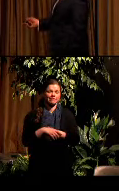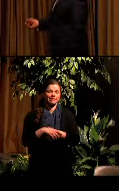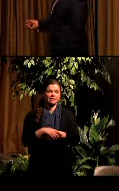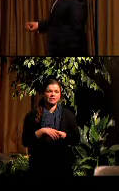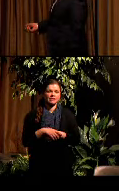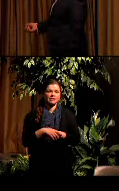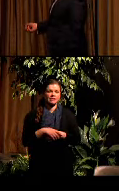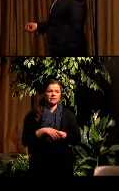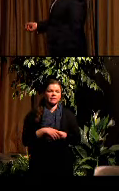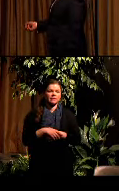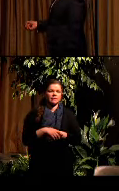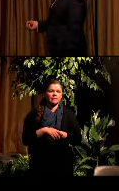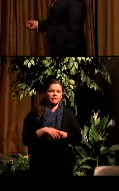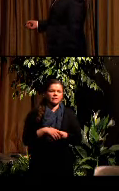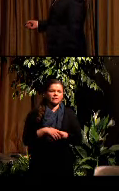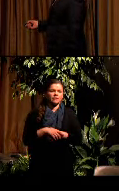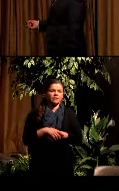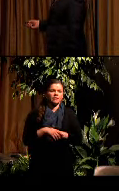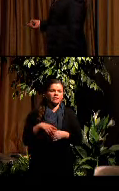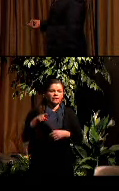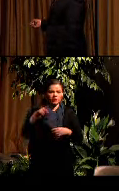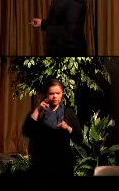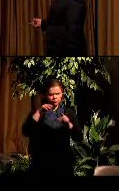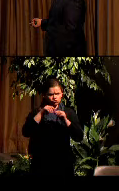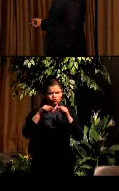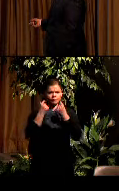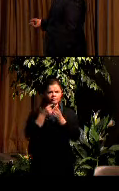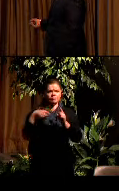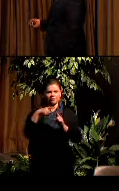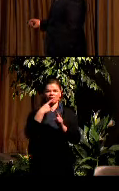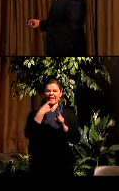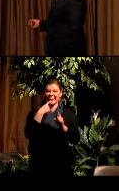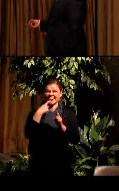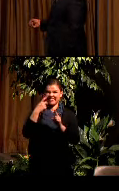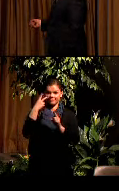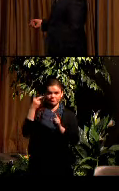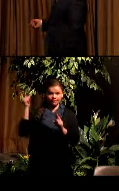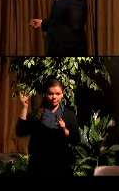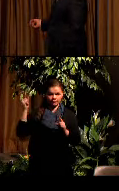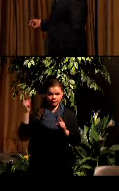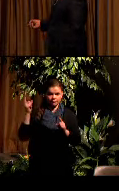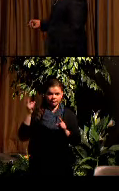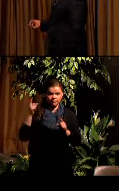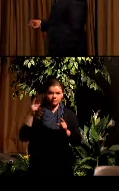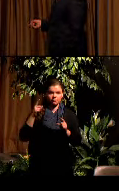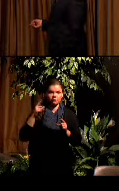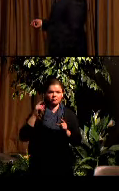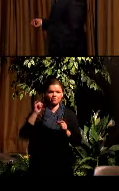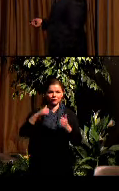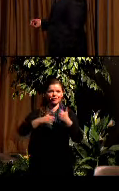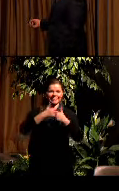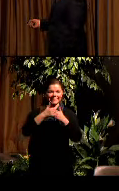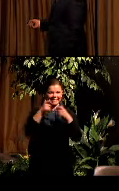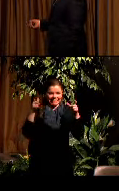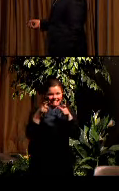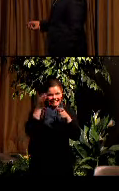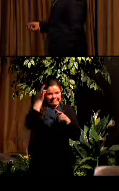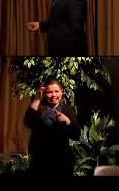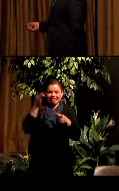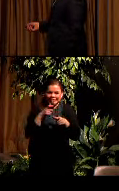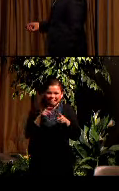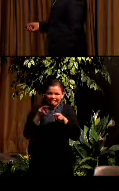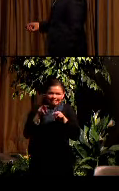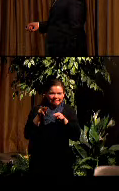group, one of the things I want to point out, the red are the ones that are federally threatened or endangered. The yellow ones are the ones that we put on this watch